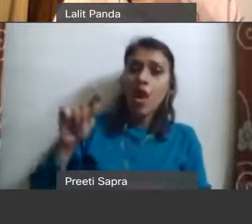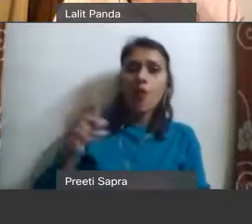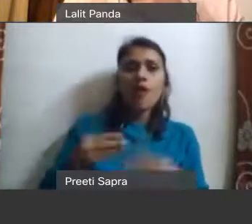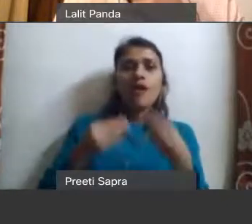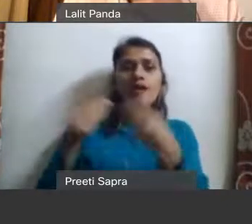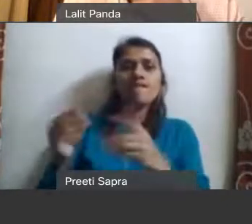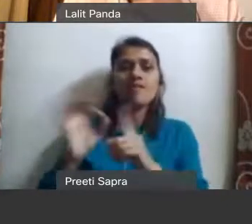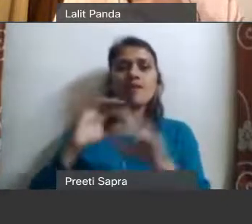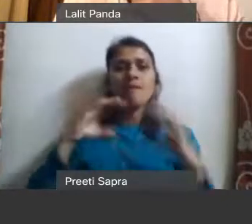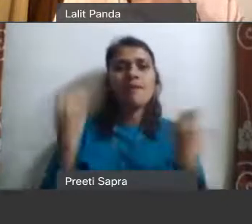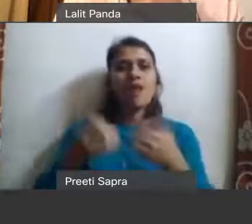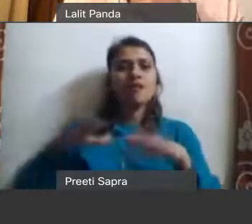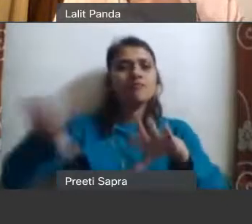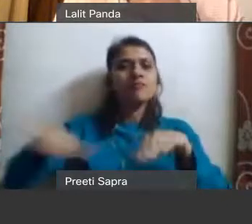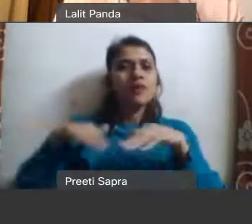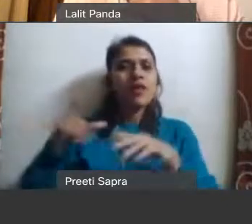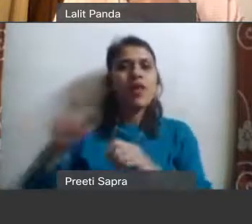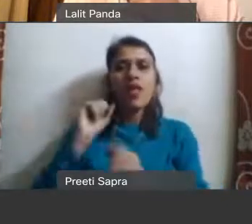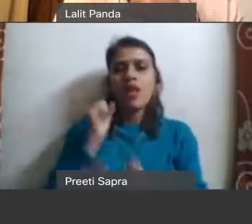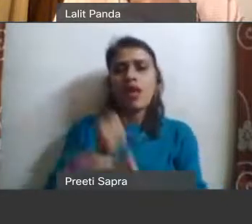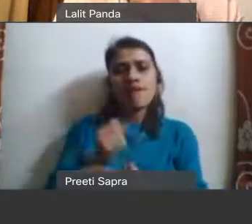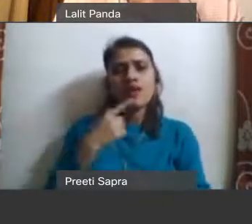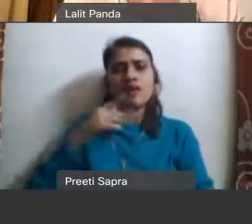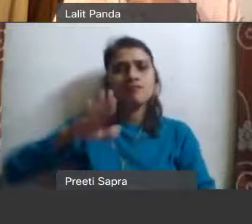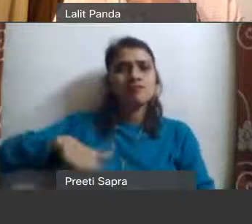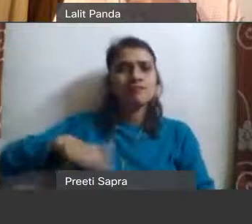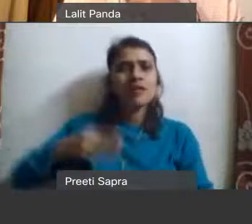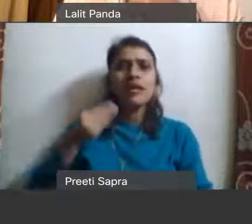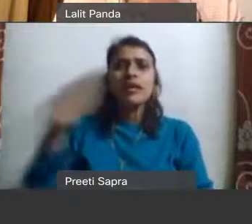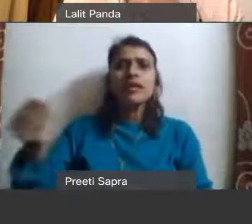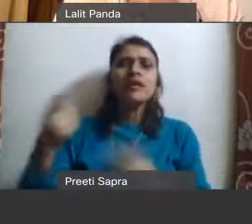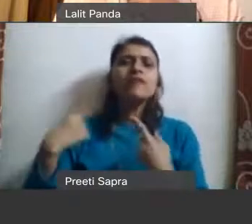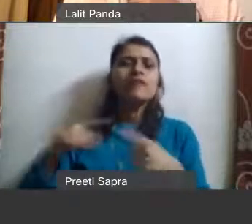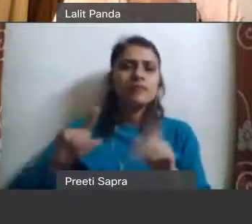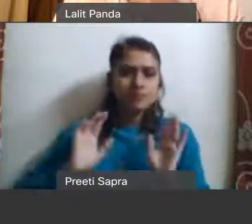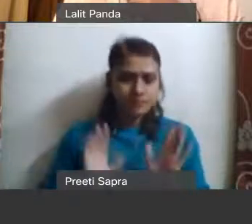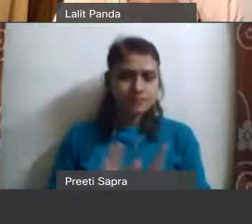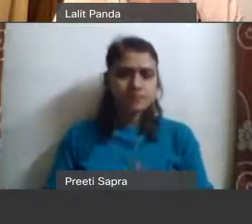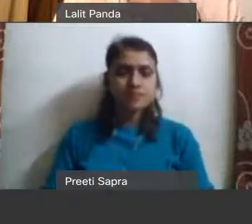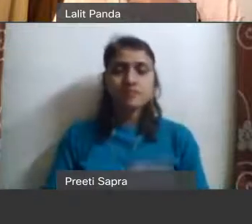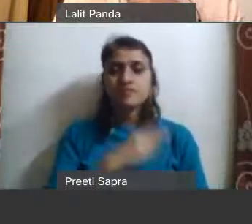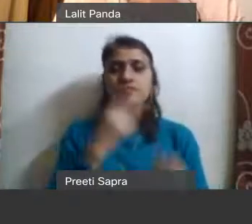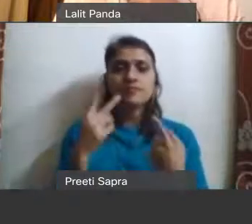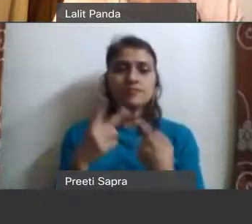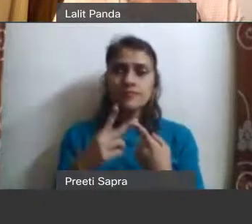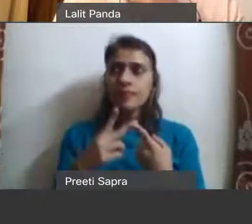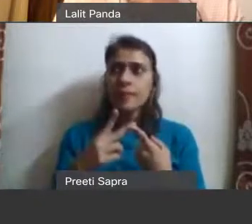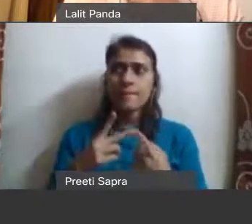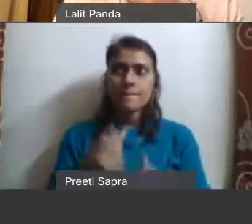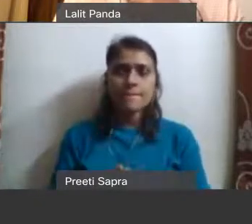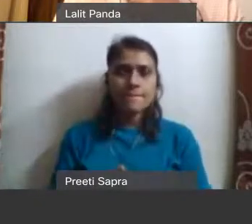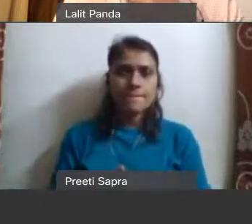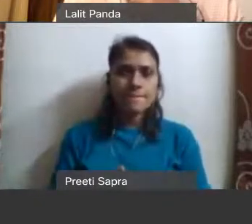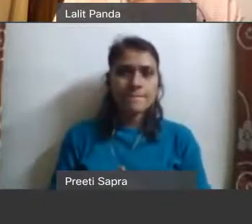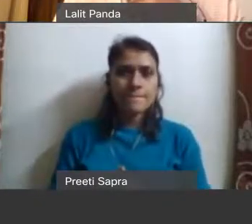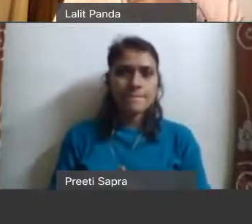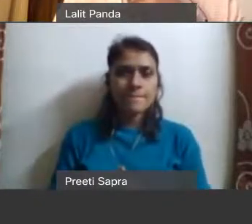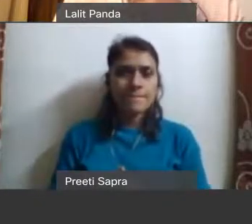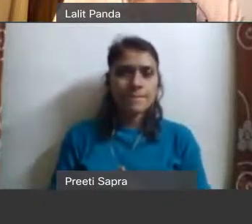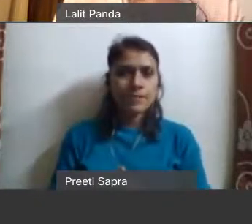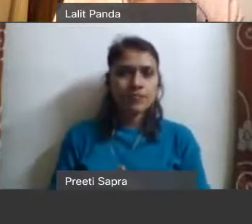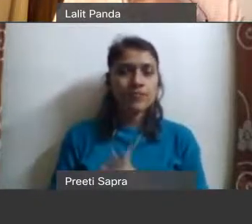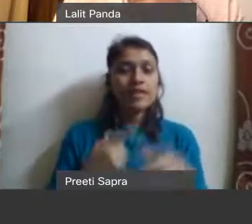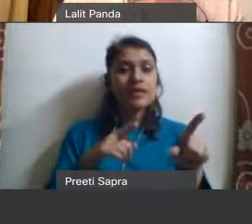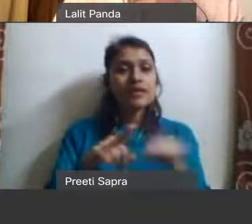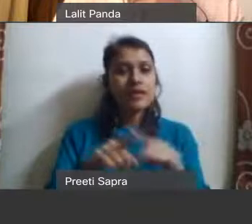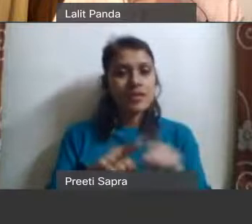determine the qualifications or disqualifications for citizenship. The second thing is that the jurisprudence of reasonable classification